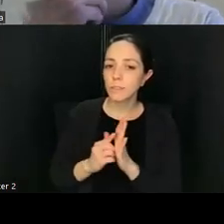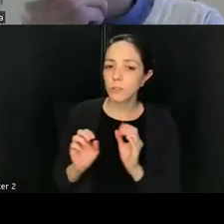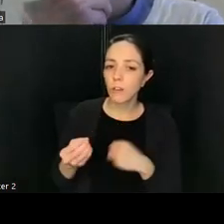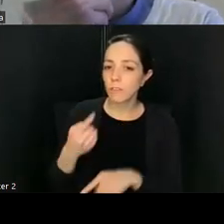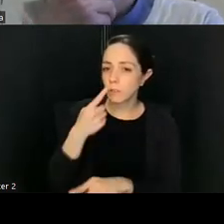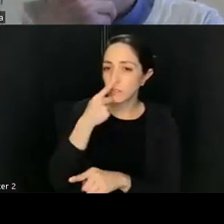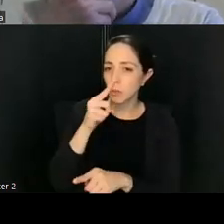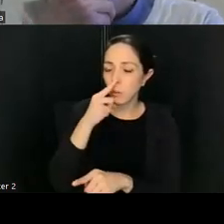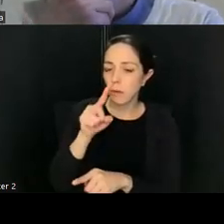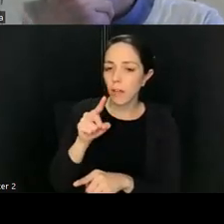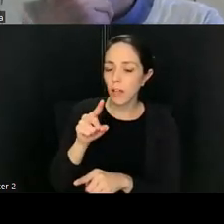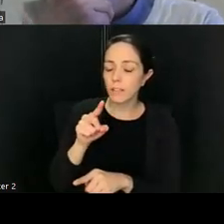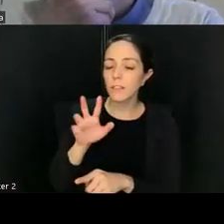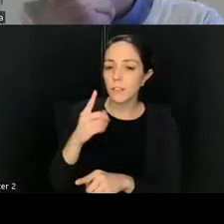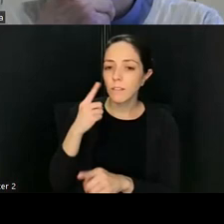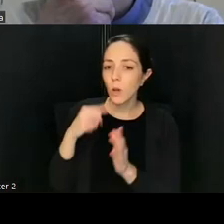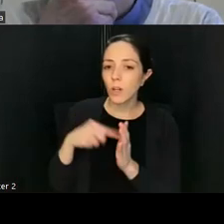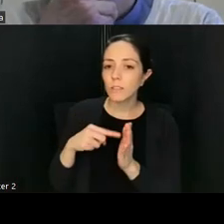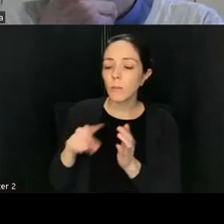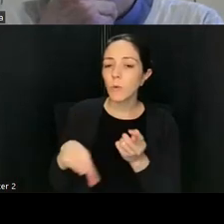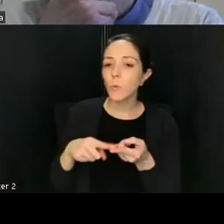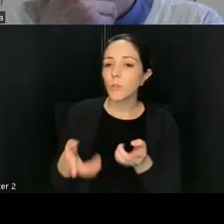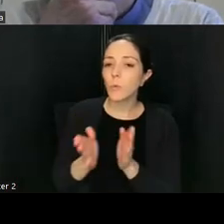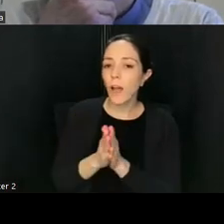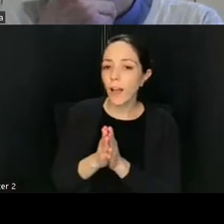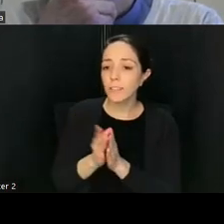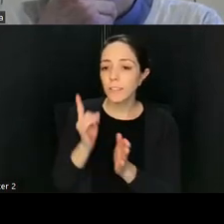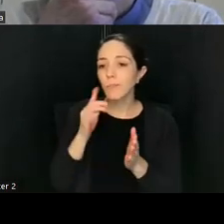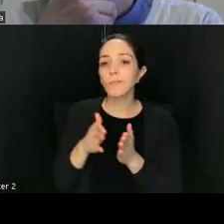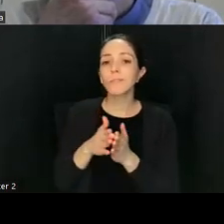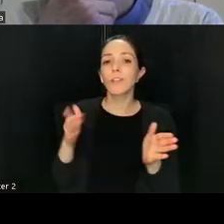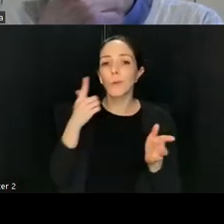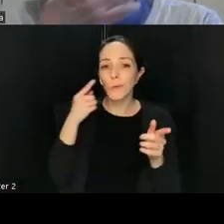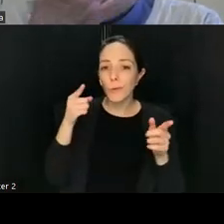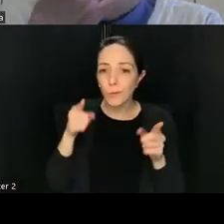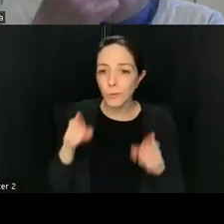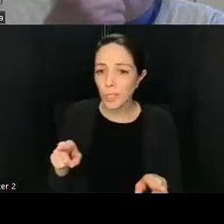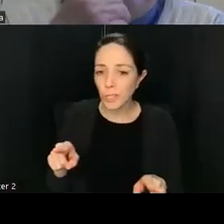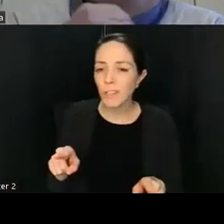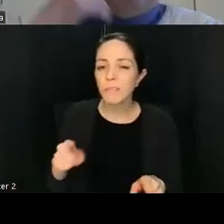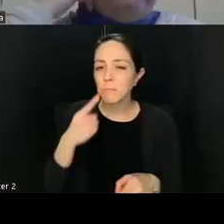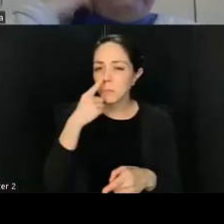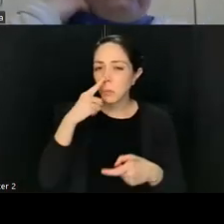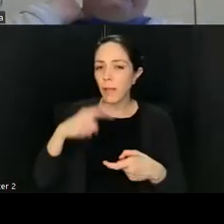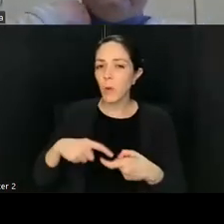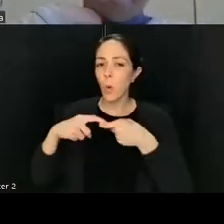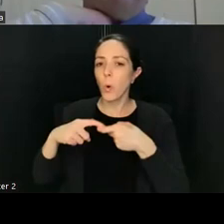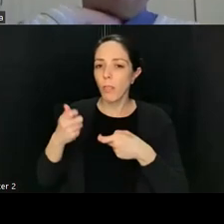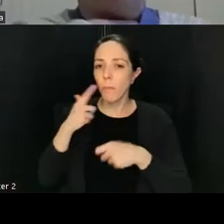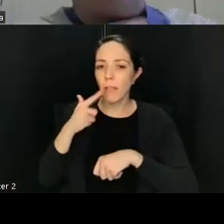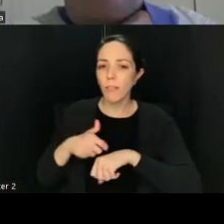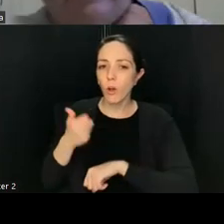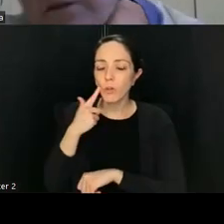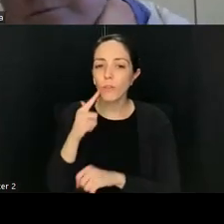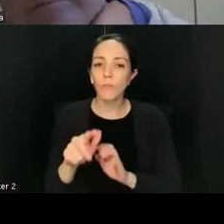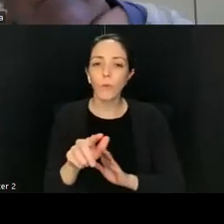the, when we do the, is there general agreement? If you can just hold that for a little bit longer. I want to make sure that the video gets it. That's what they've asked us to do.